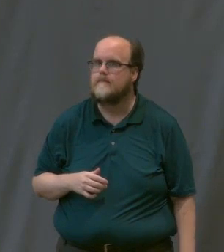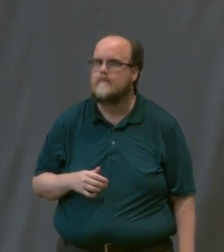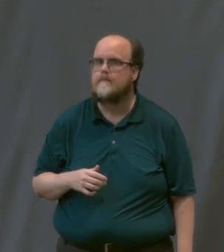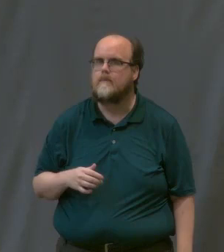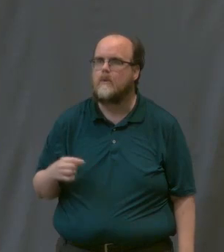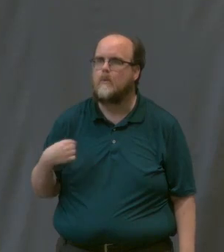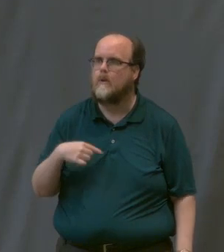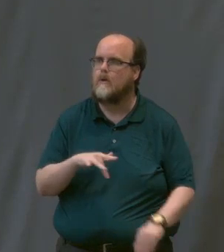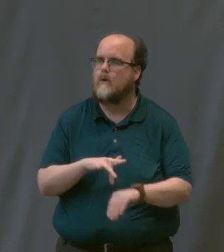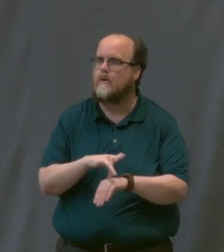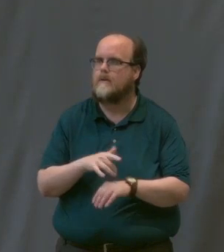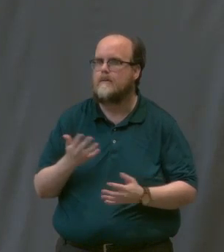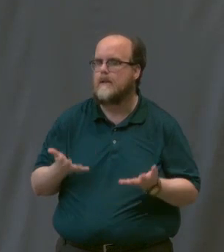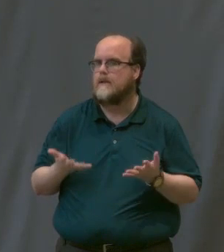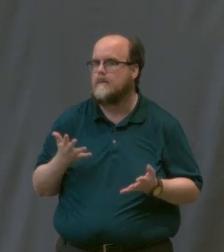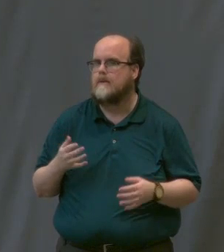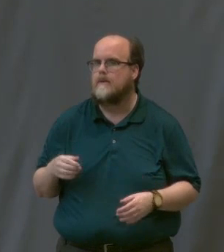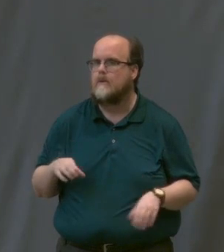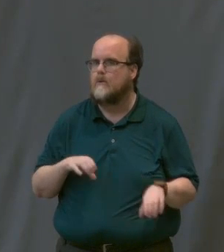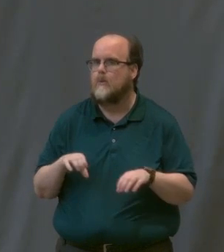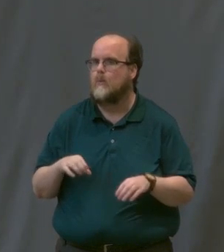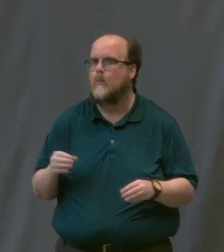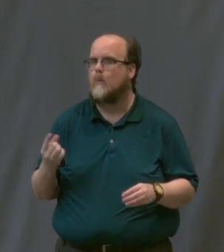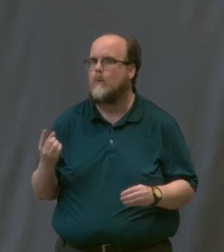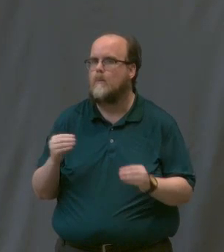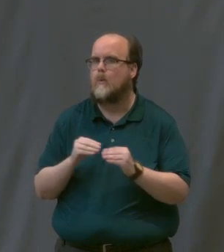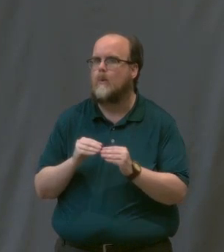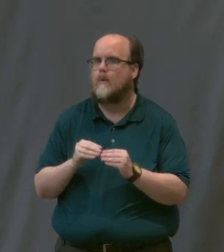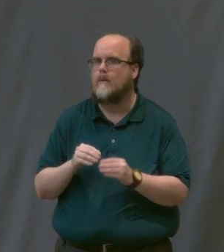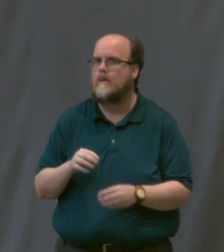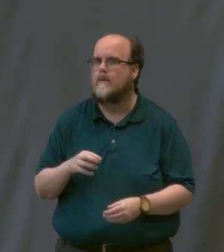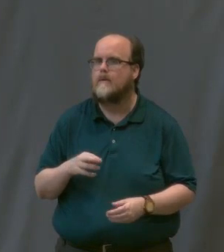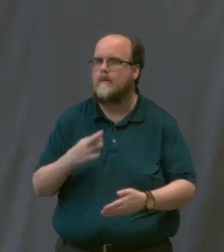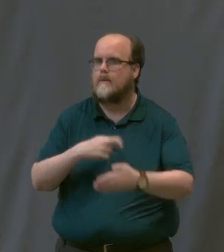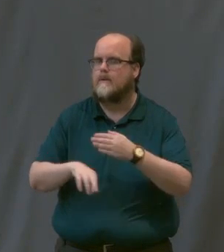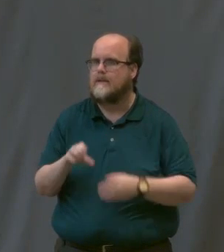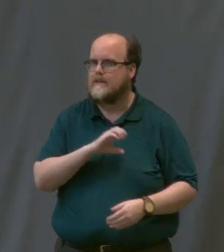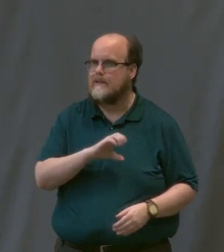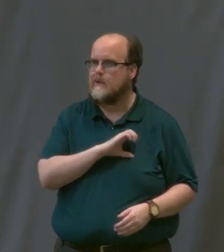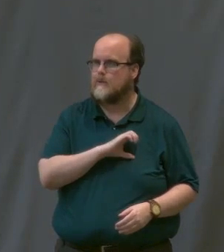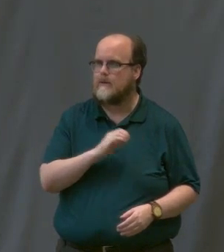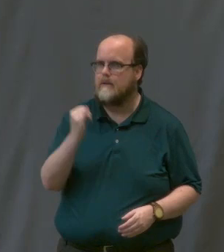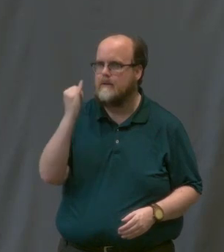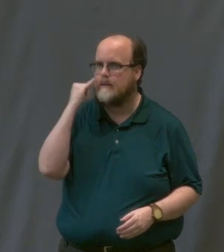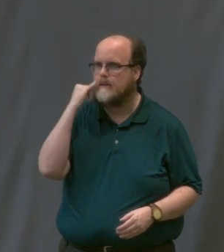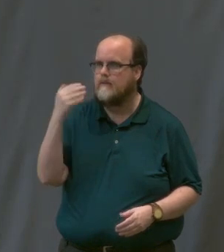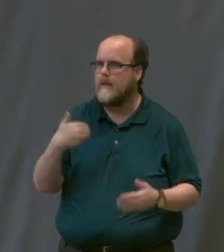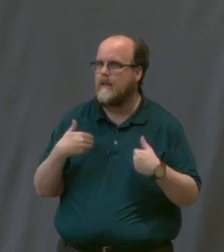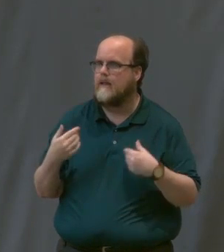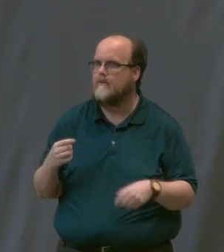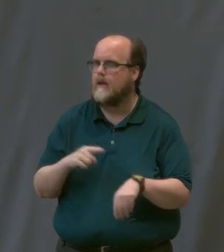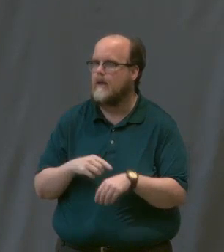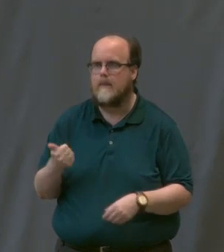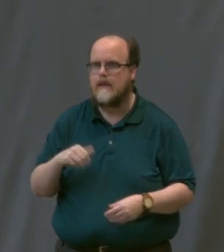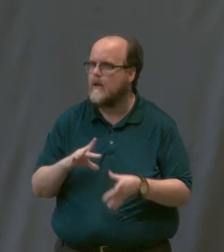We are early, so we may do another Revelation characteristic if we have time. Any comments